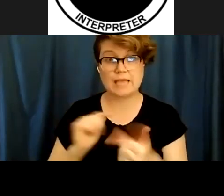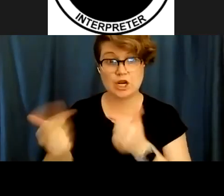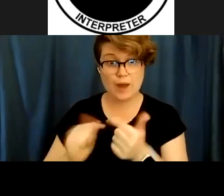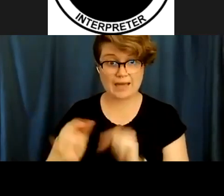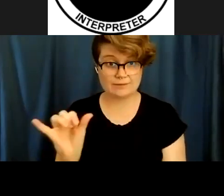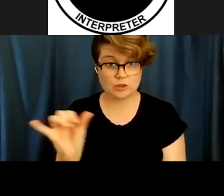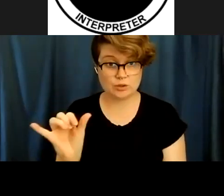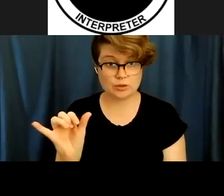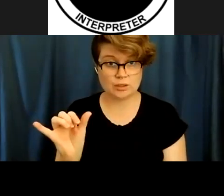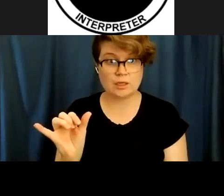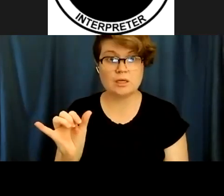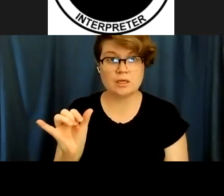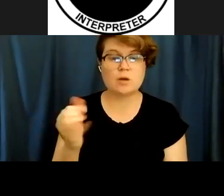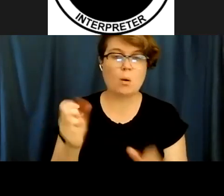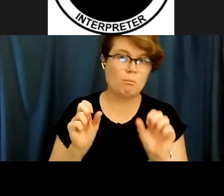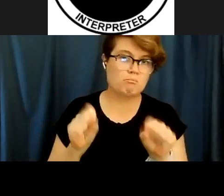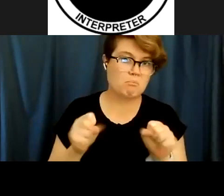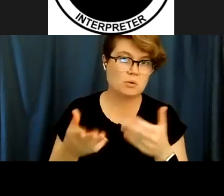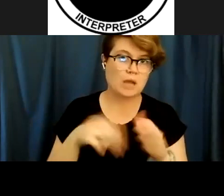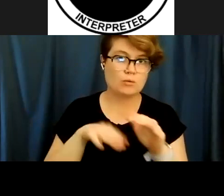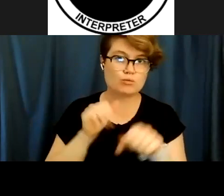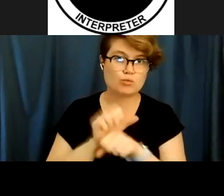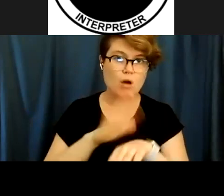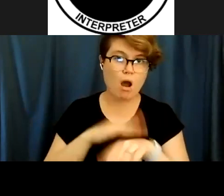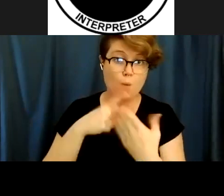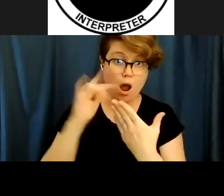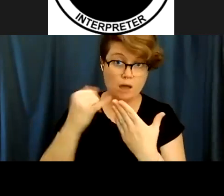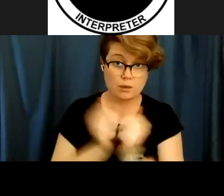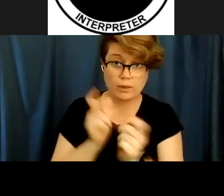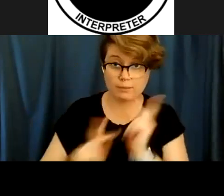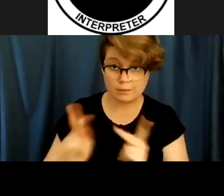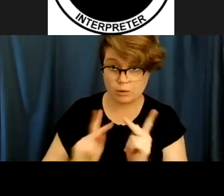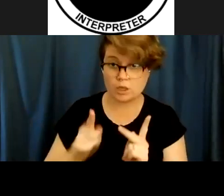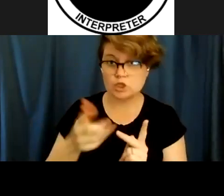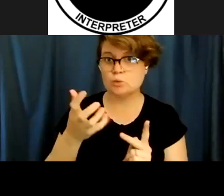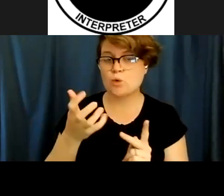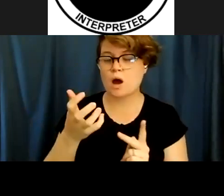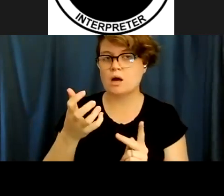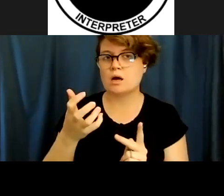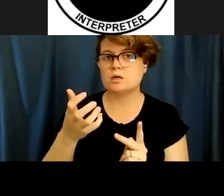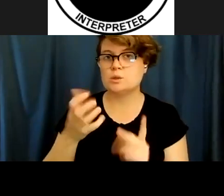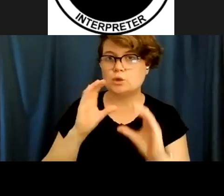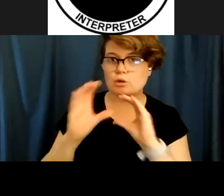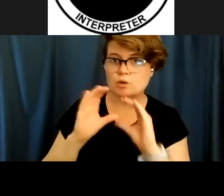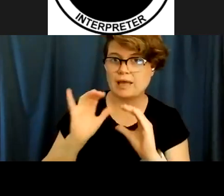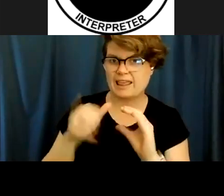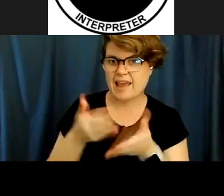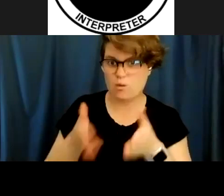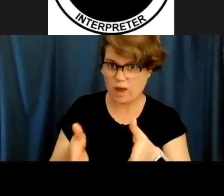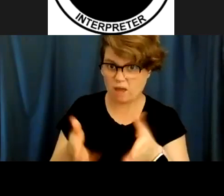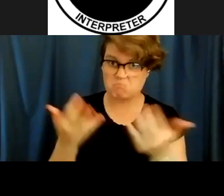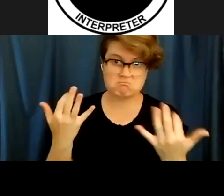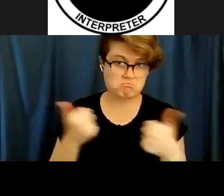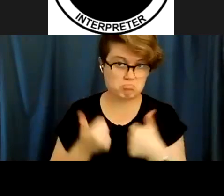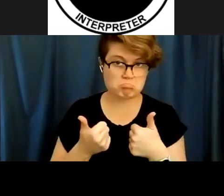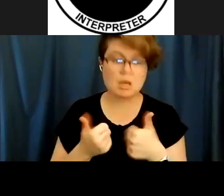you're working on a project with folks and you're wanting to kind of communicate in that space. But like I